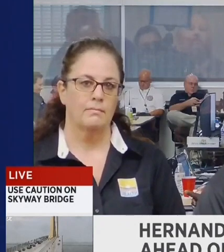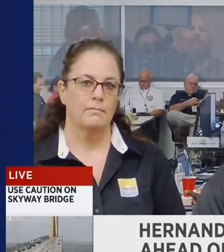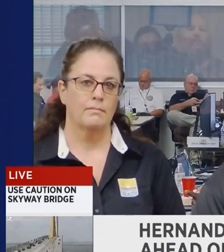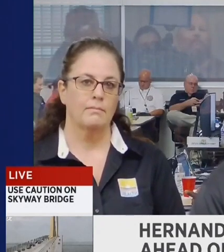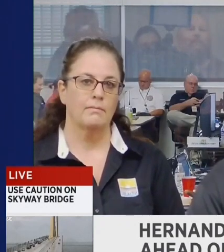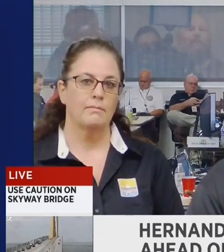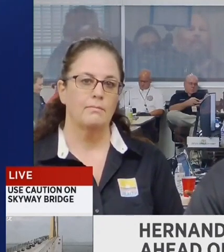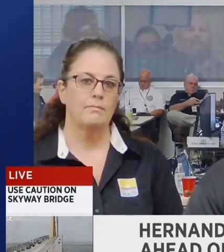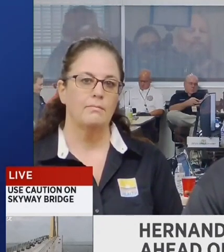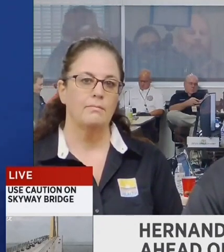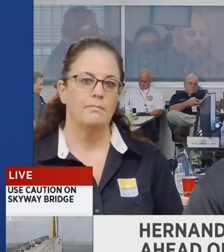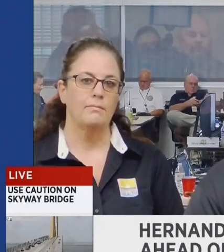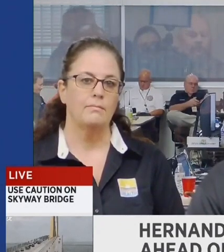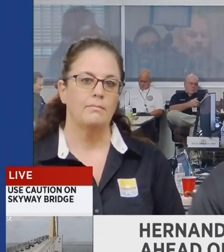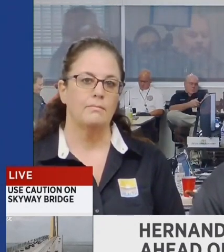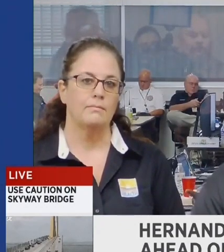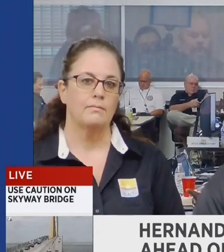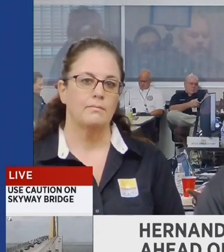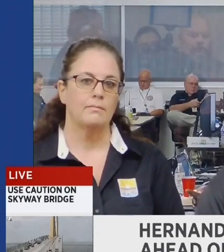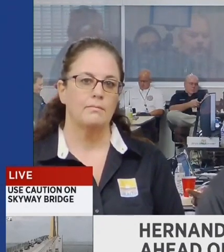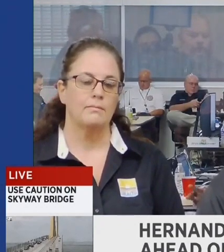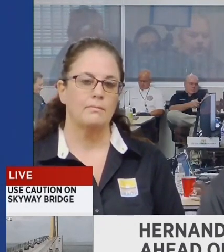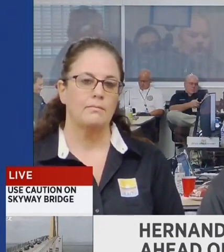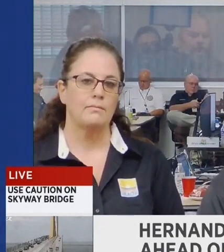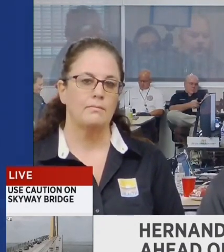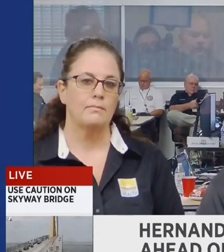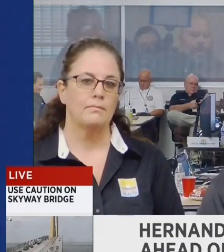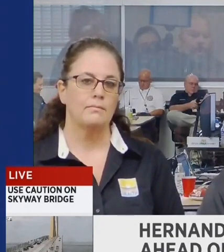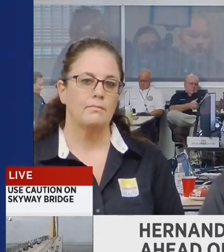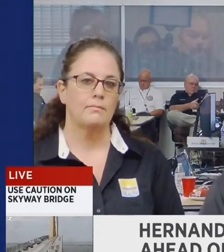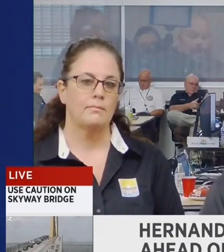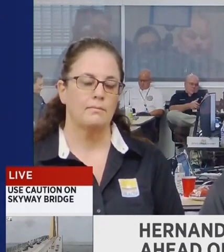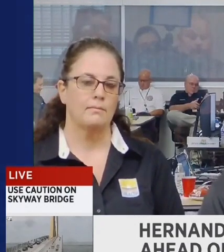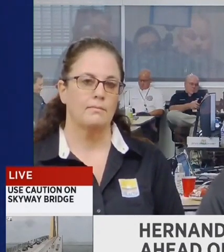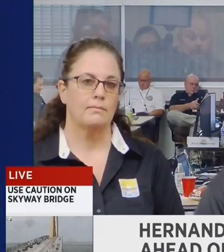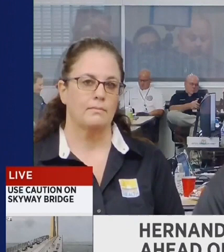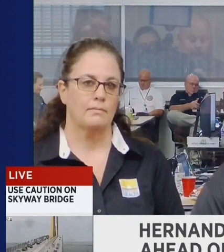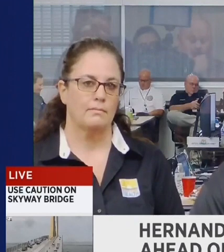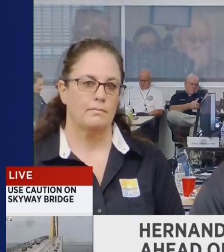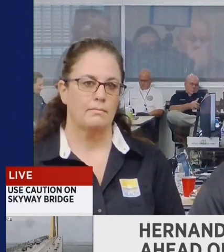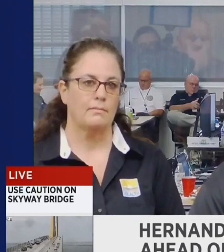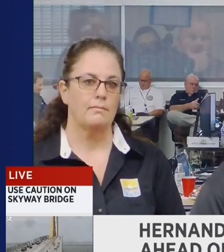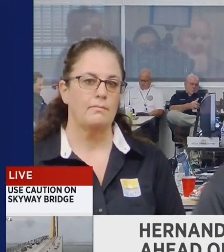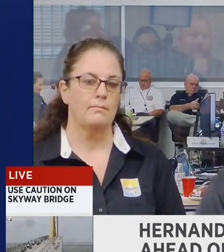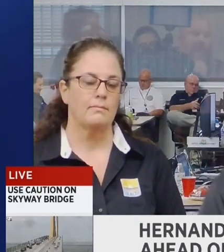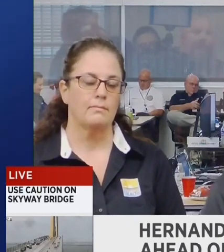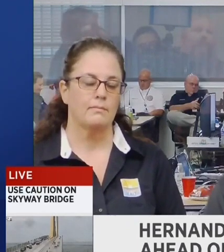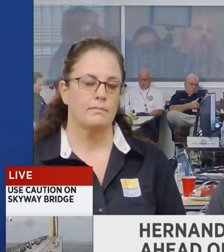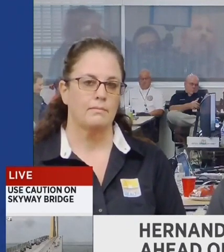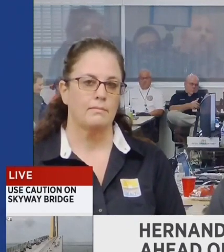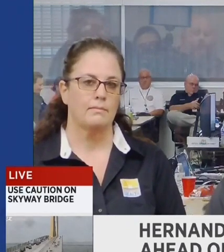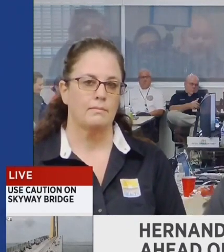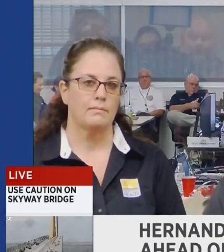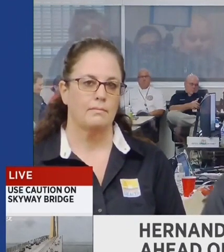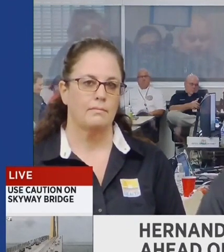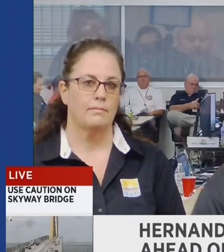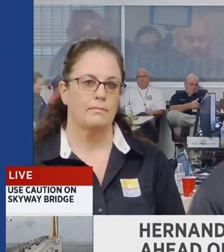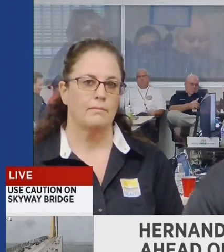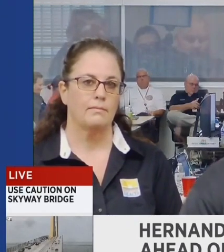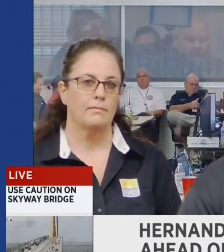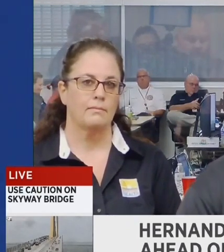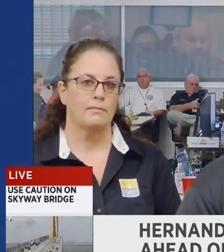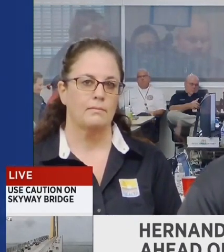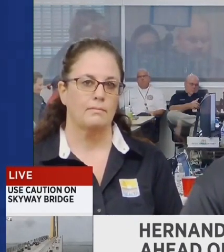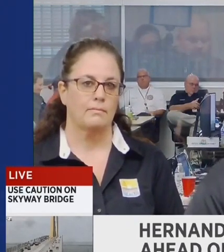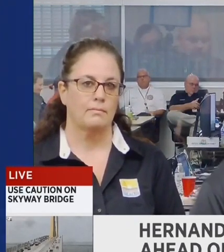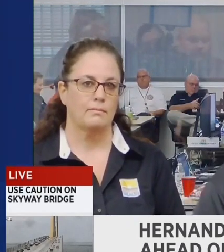early, 2 a.m., 3 a.m., possibly, before it even makes landfall. And then it's going to continue on for a very long time. Those outer bands, this is a very large